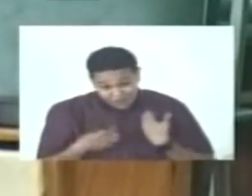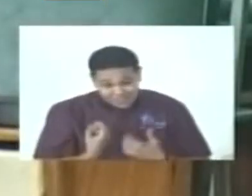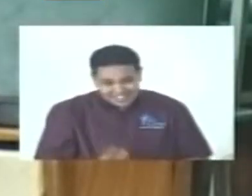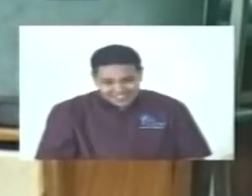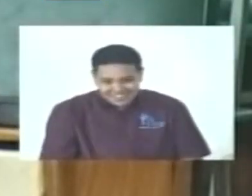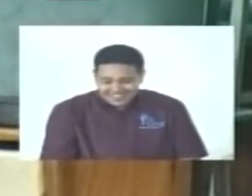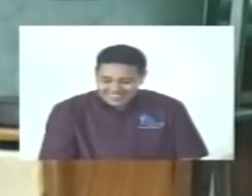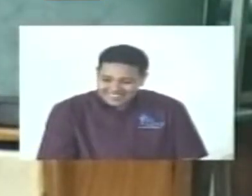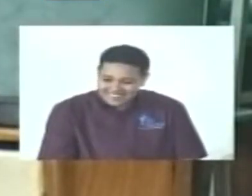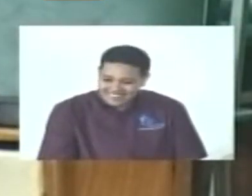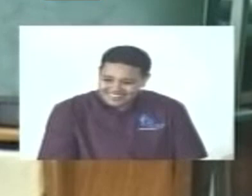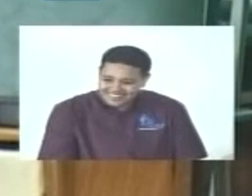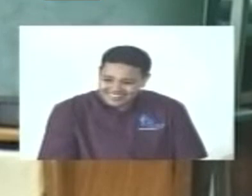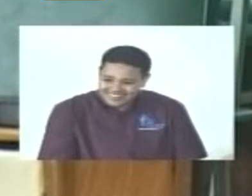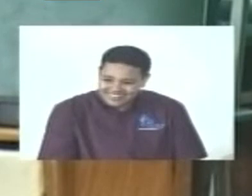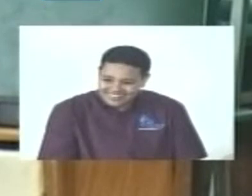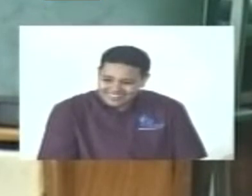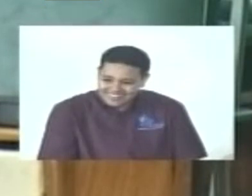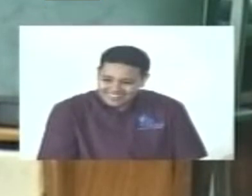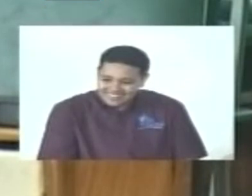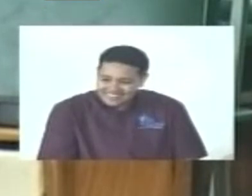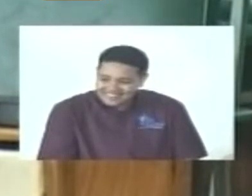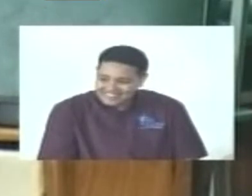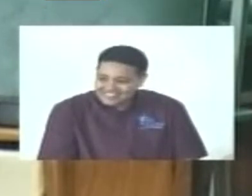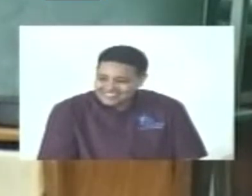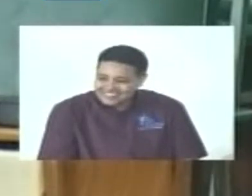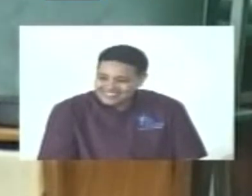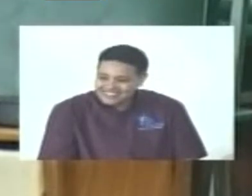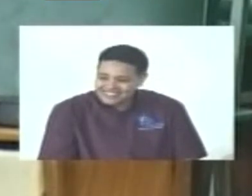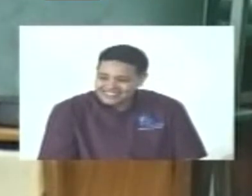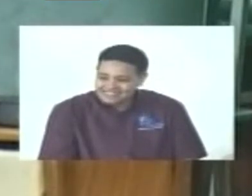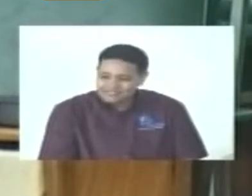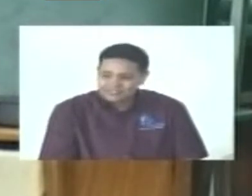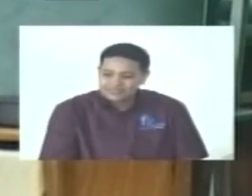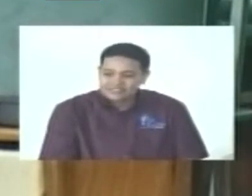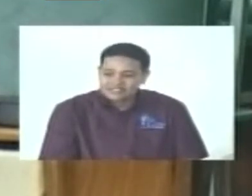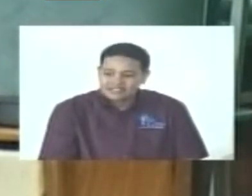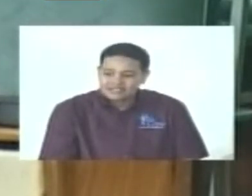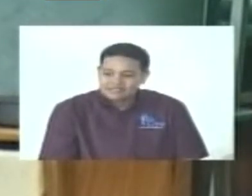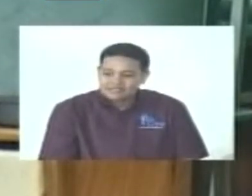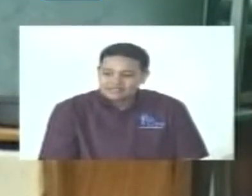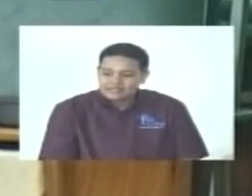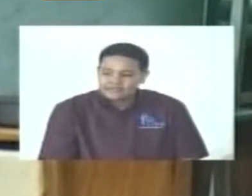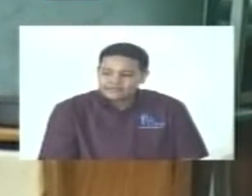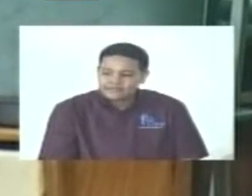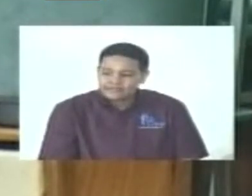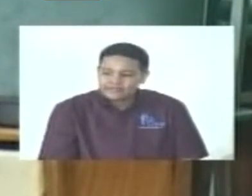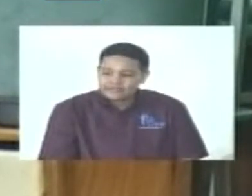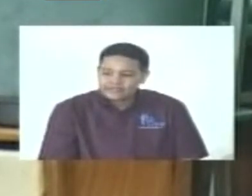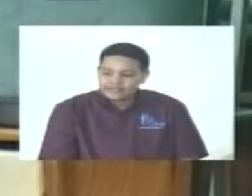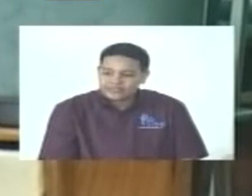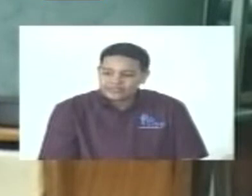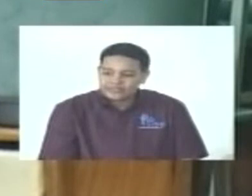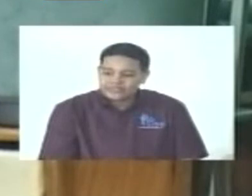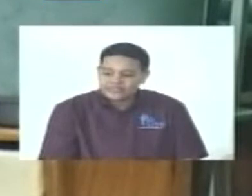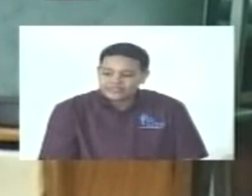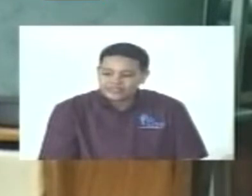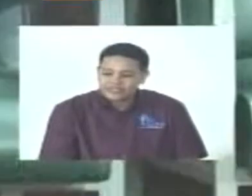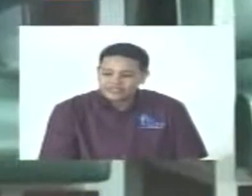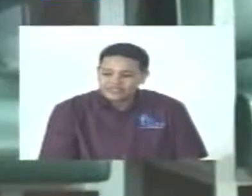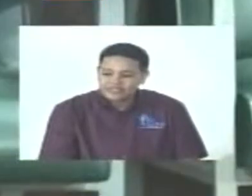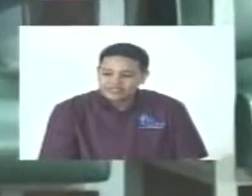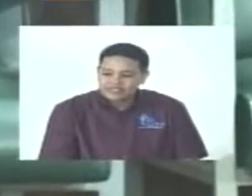Mr. President, thanks to members on, well, on both sides, I suppose,